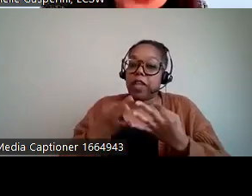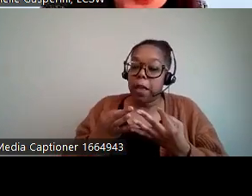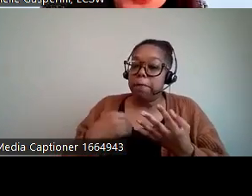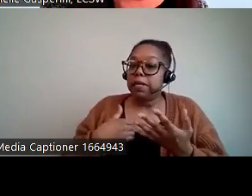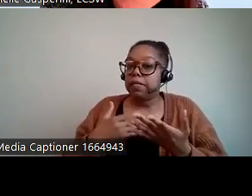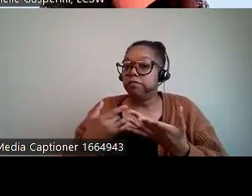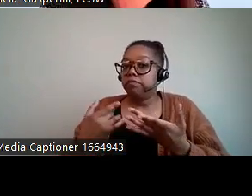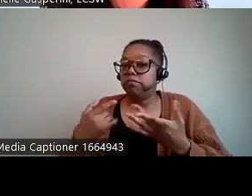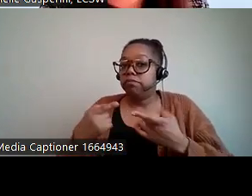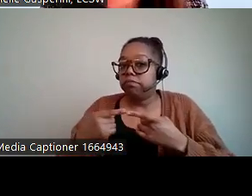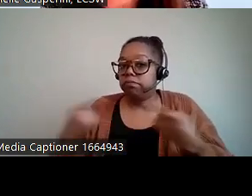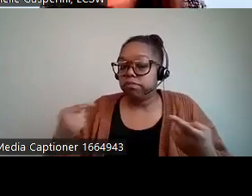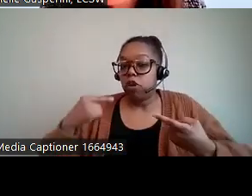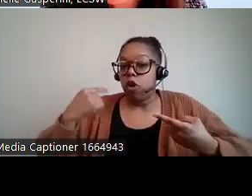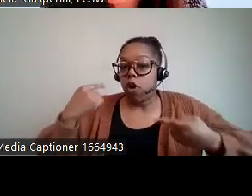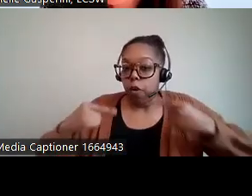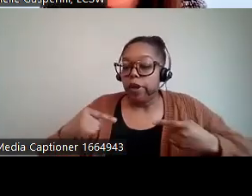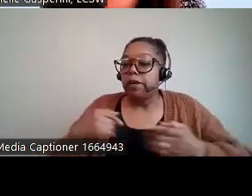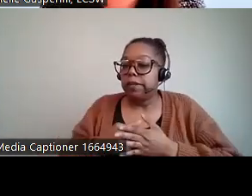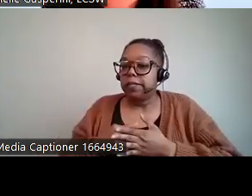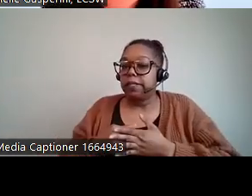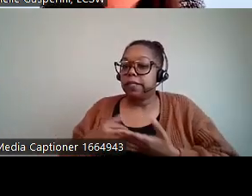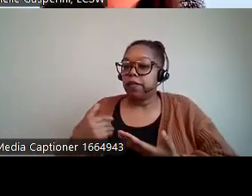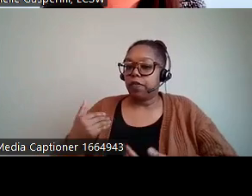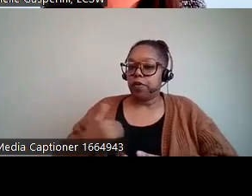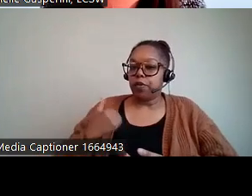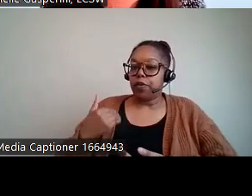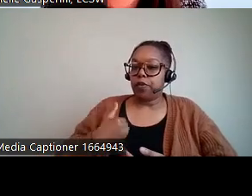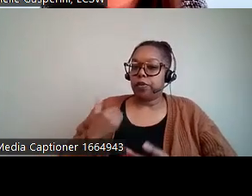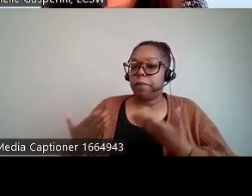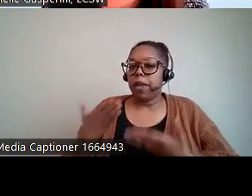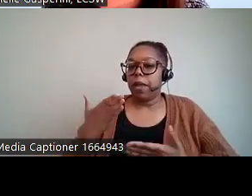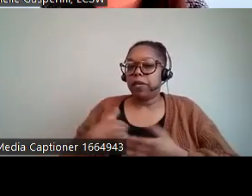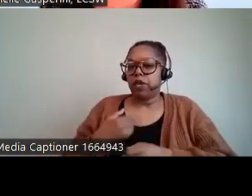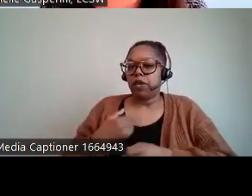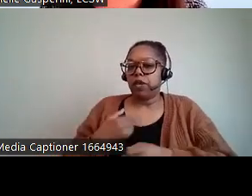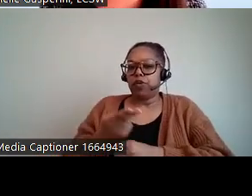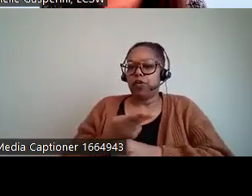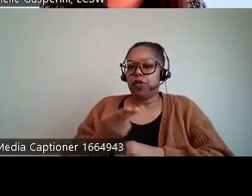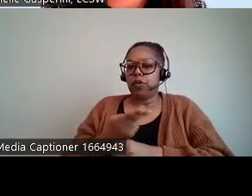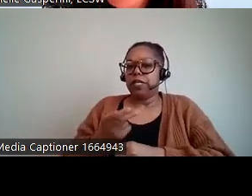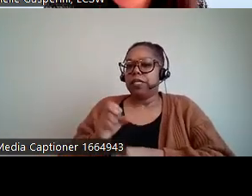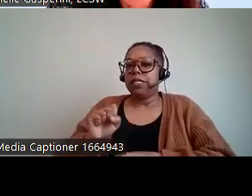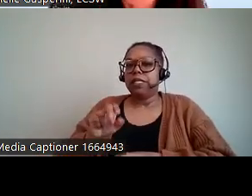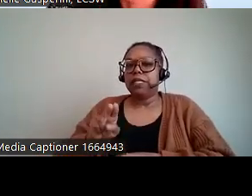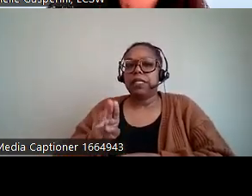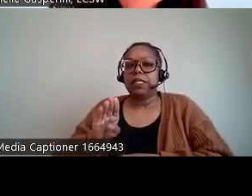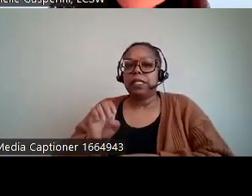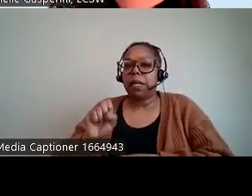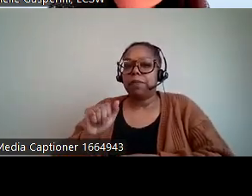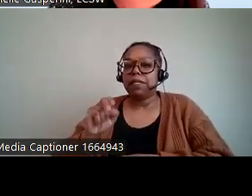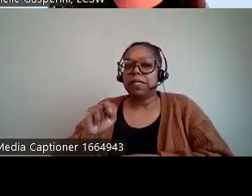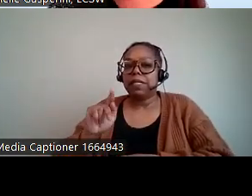within the home. The youth could be using substances. Maybe they're not complying with household rules,